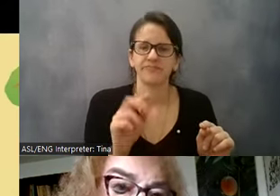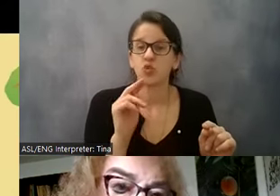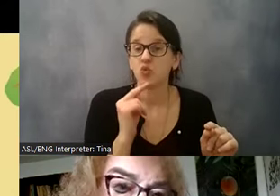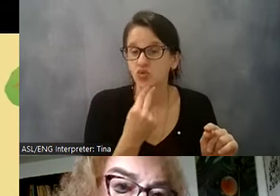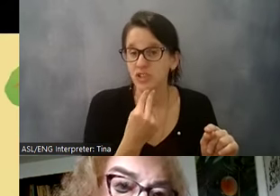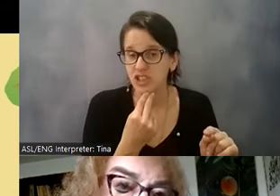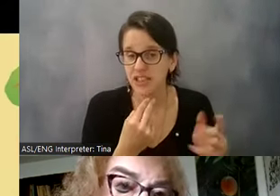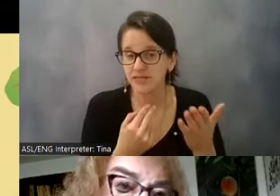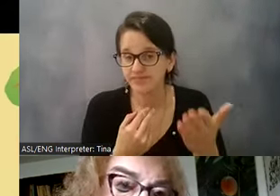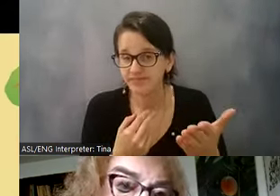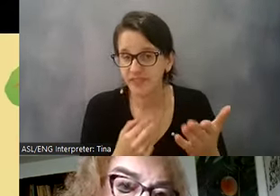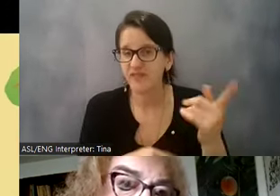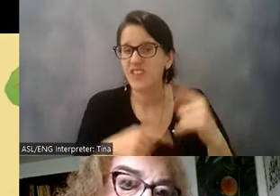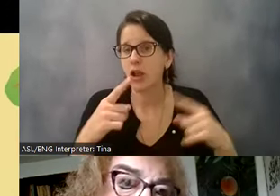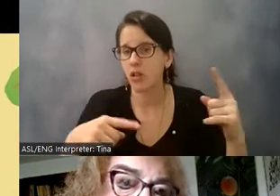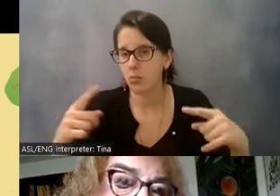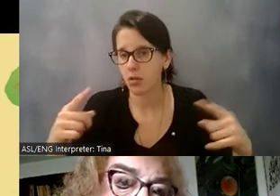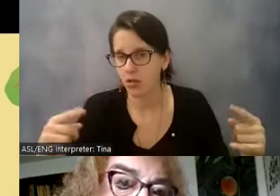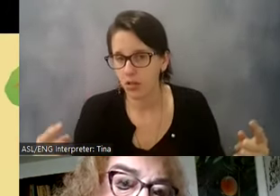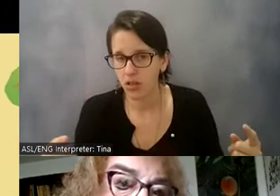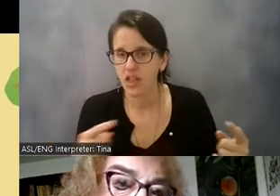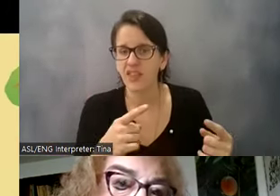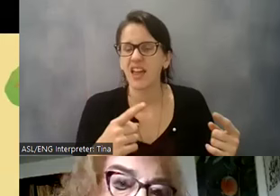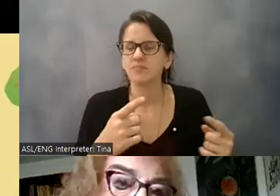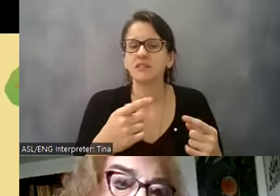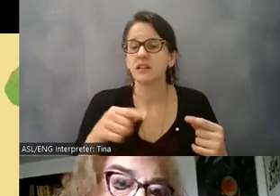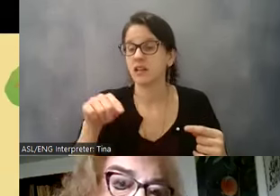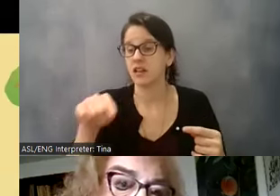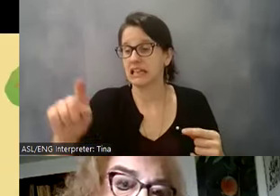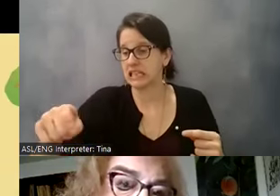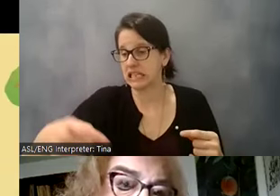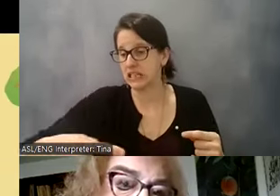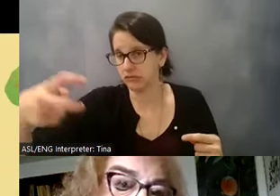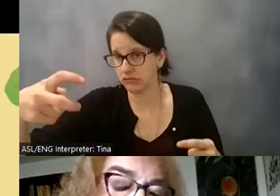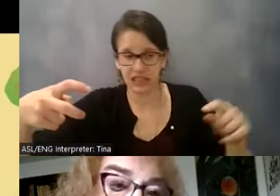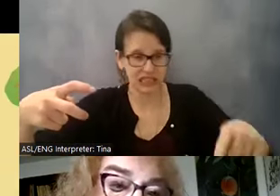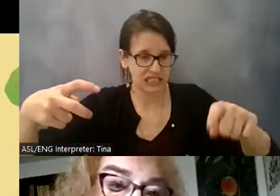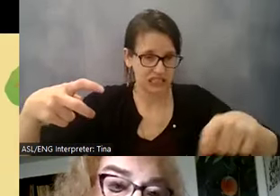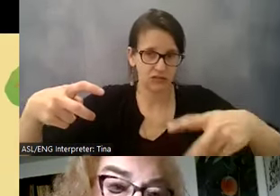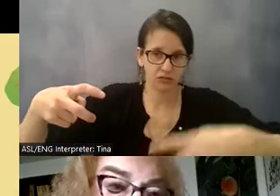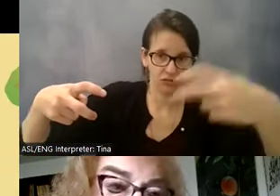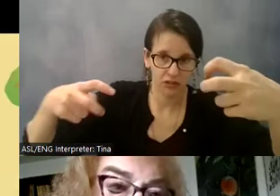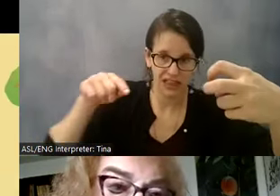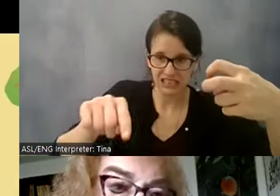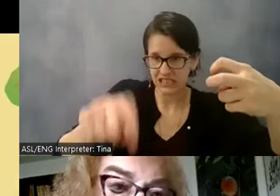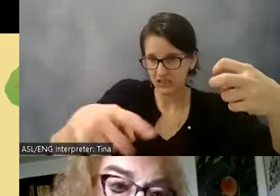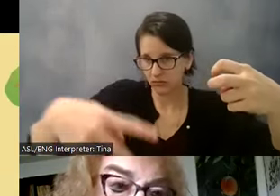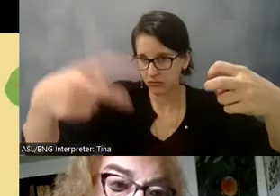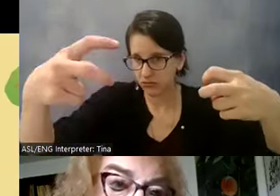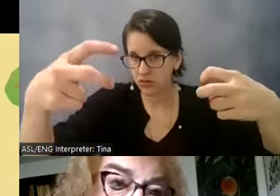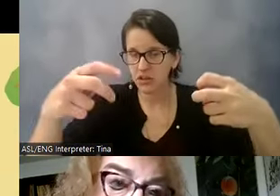nutritionally variable. They're taking different things out of the soil. Some have